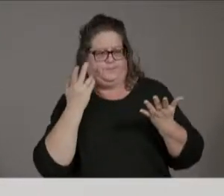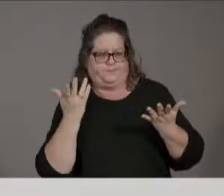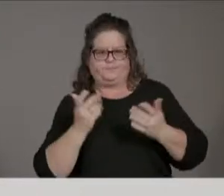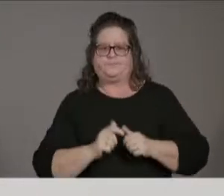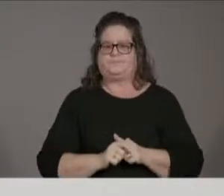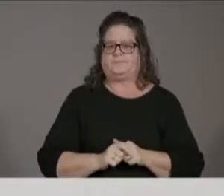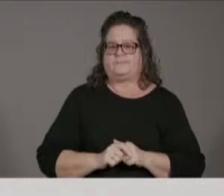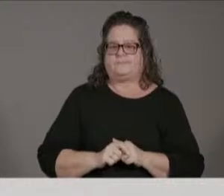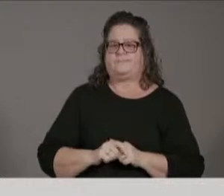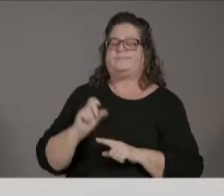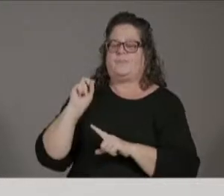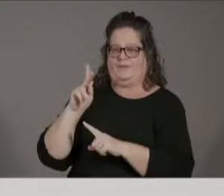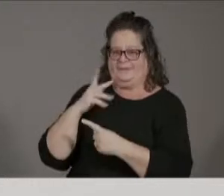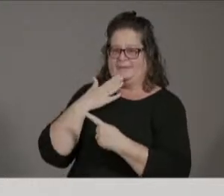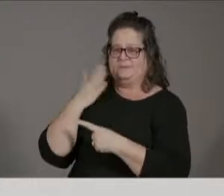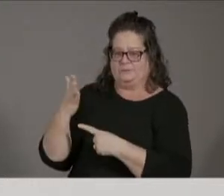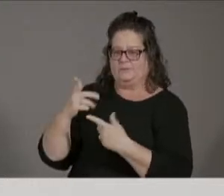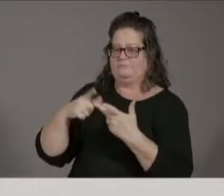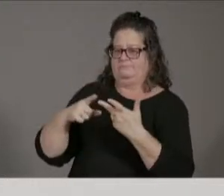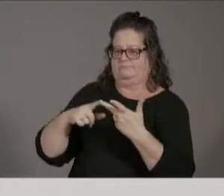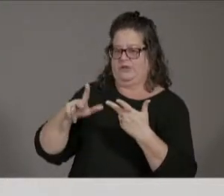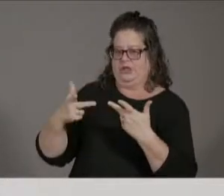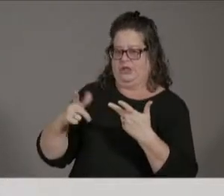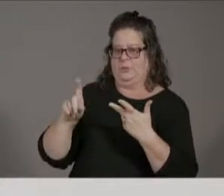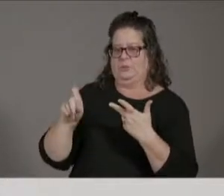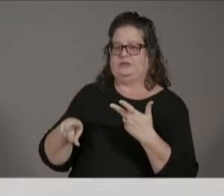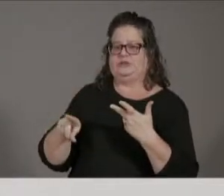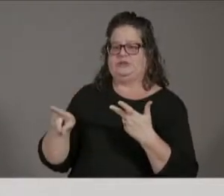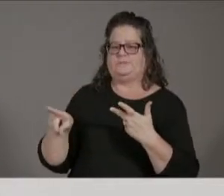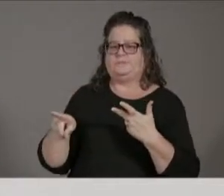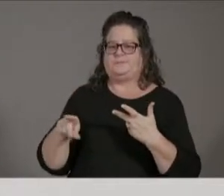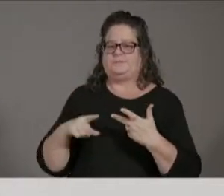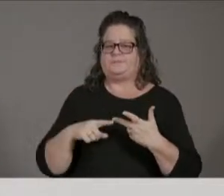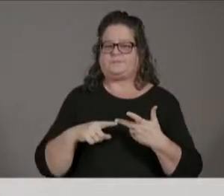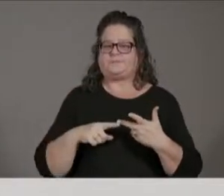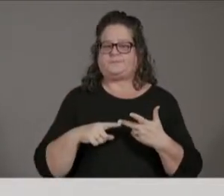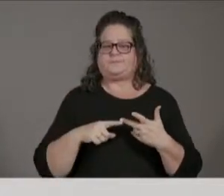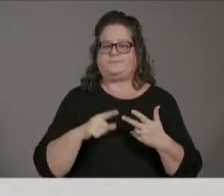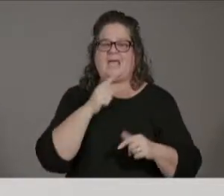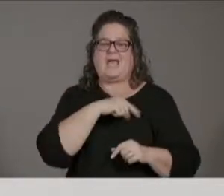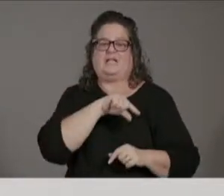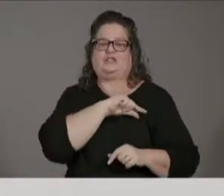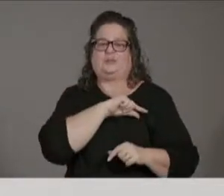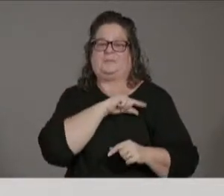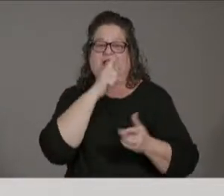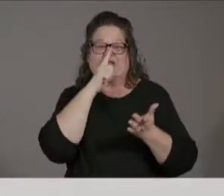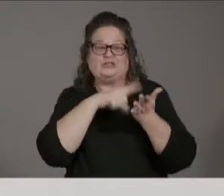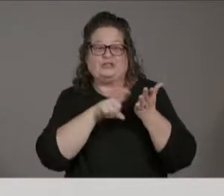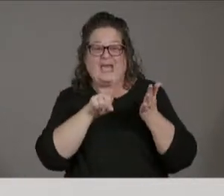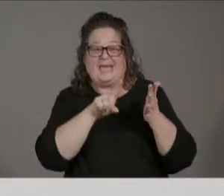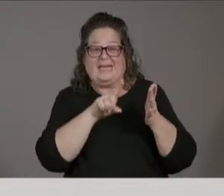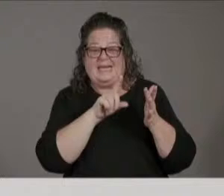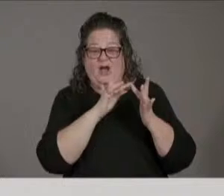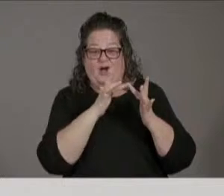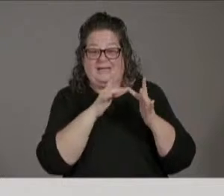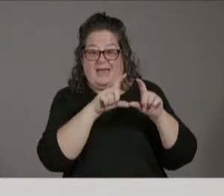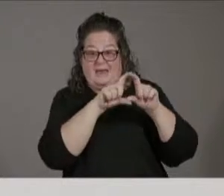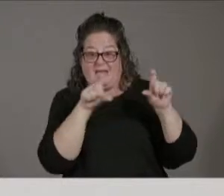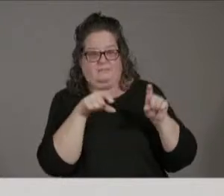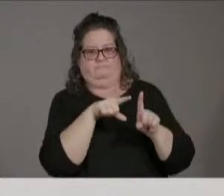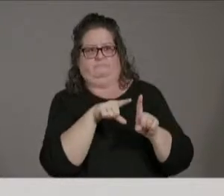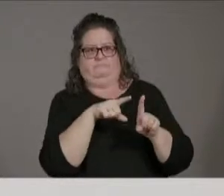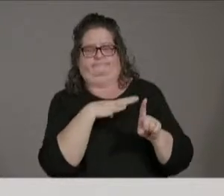the checker on the eligibility on the website, which is really helpful. But when you do the drop-down list, it